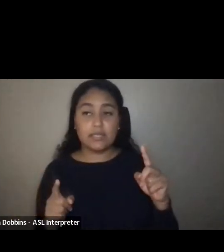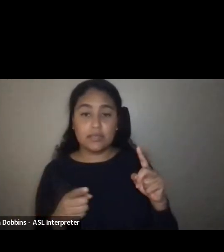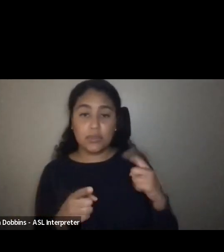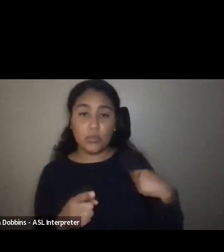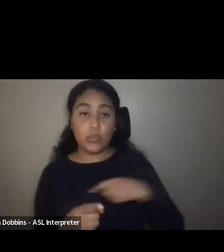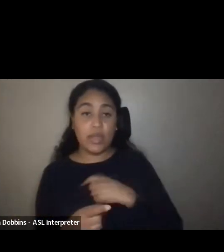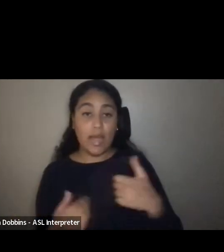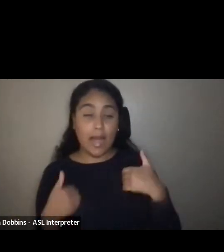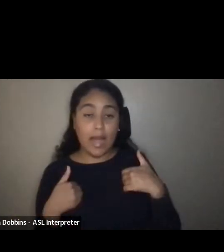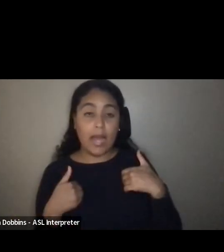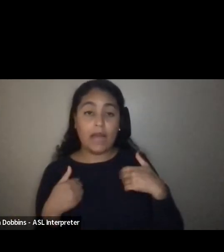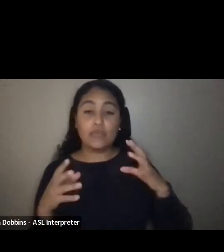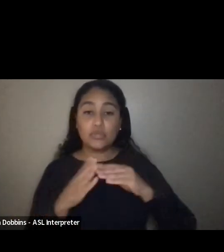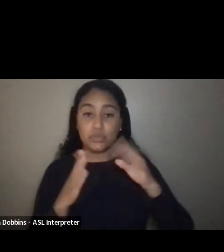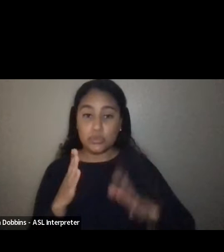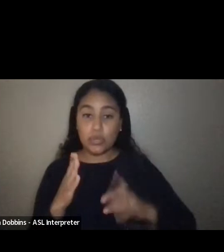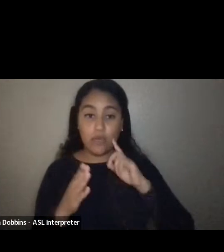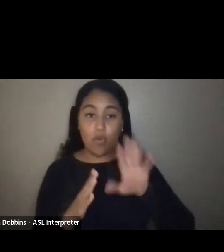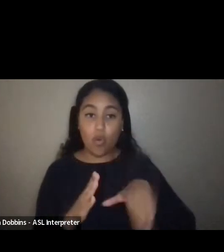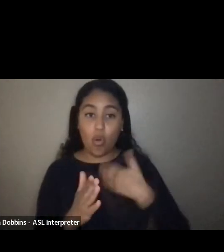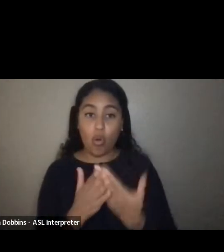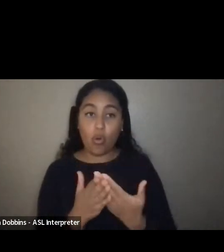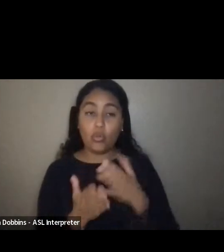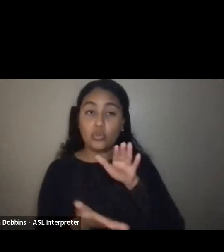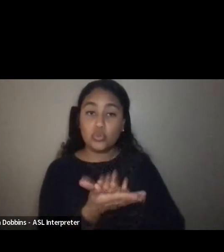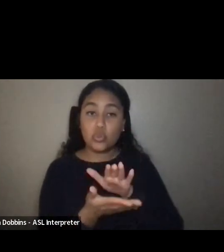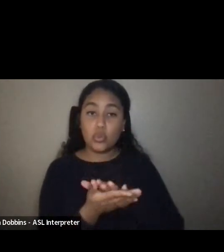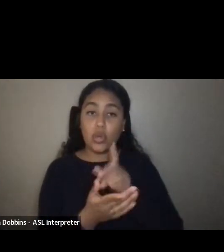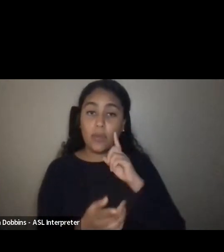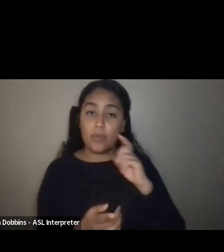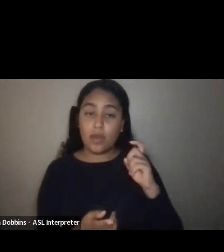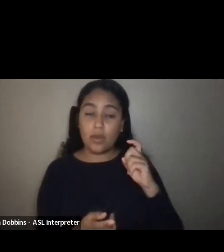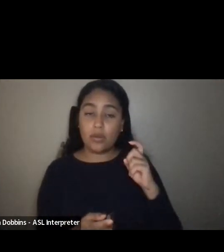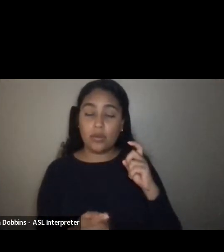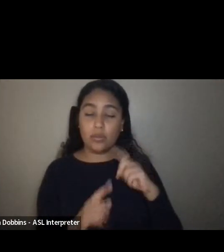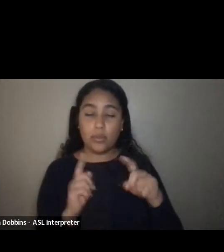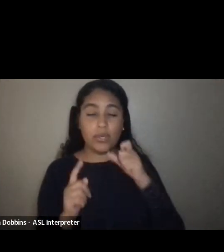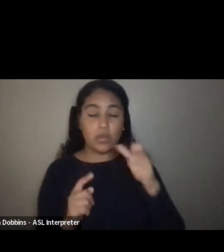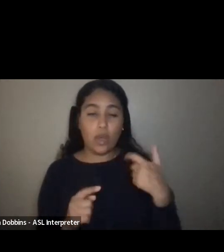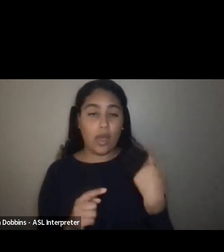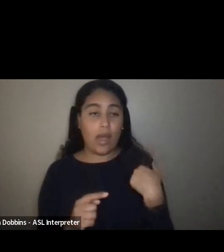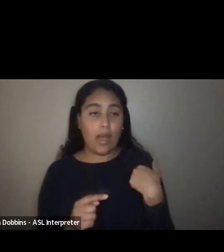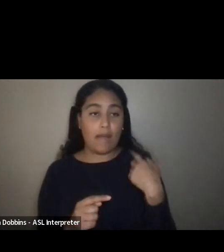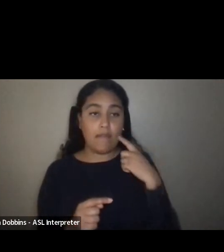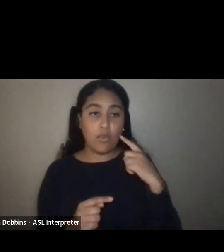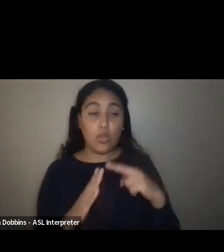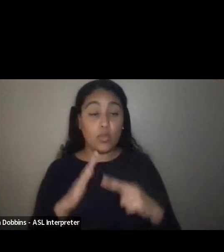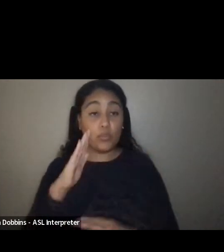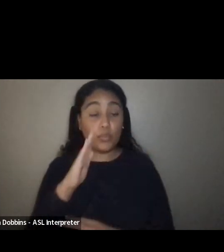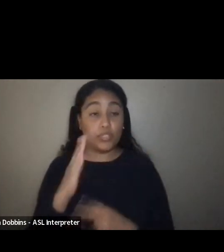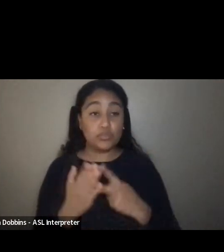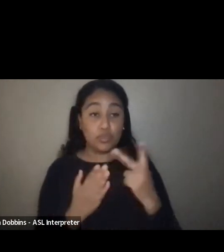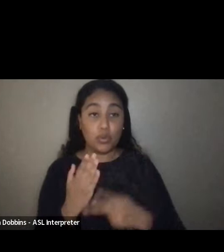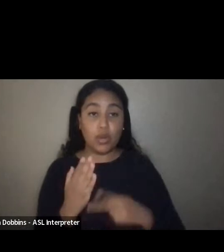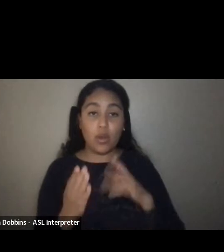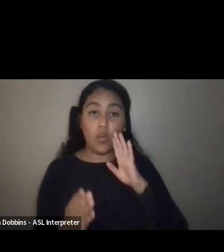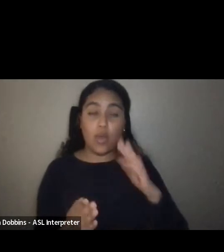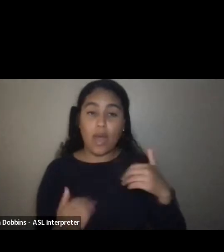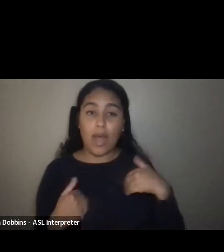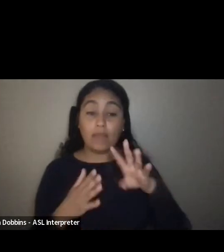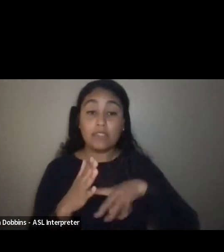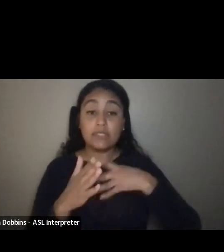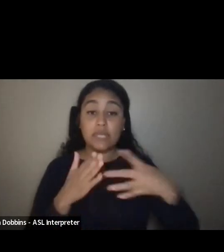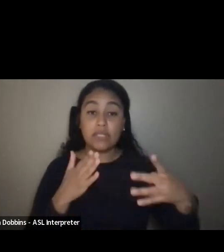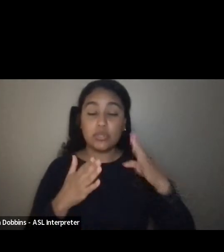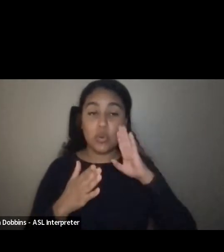student success coordinators at all the schools, except we don't have one at the Bridge program. This one will have a schedule that will sync